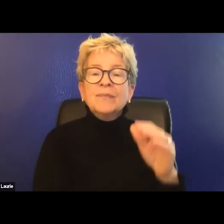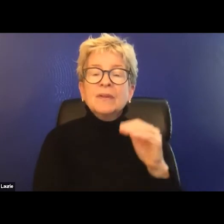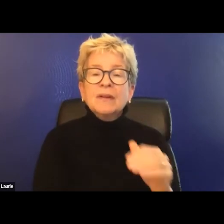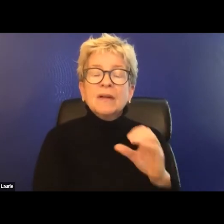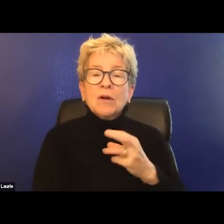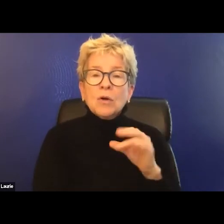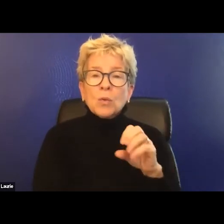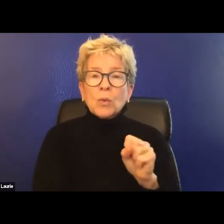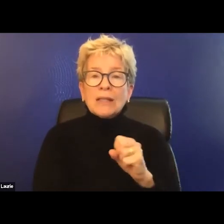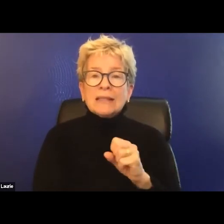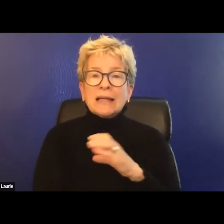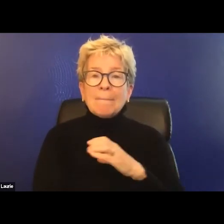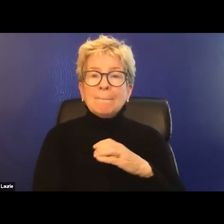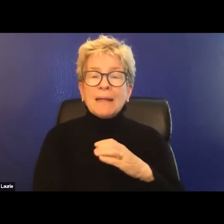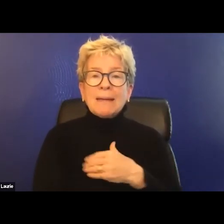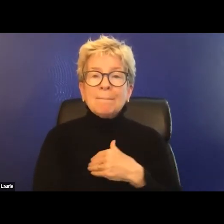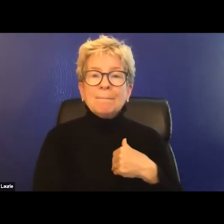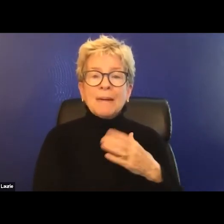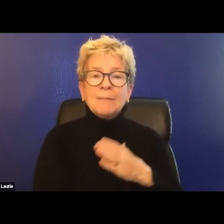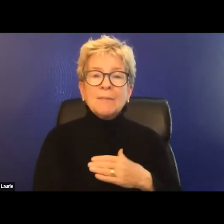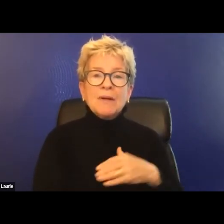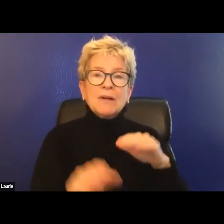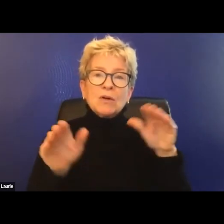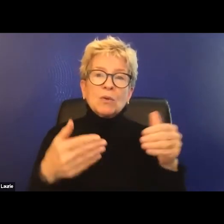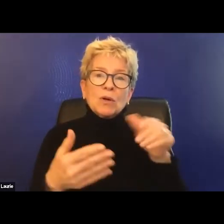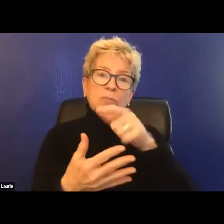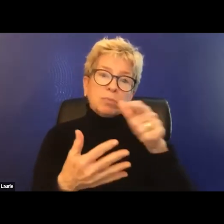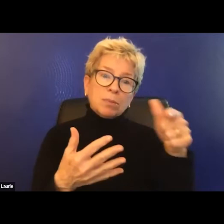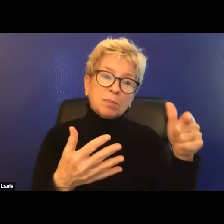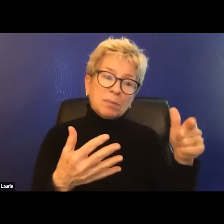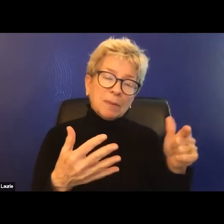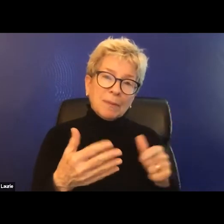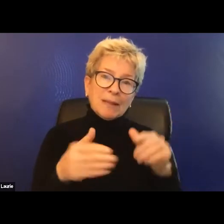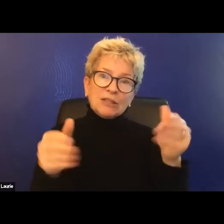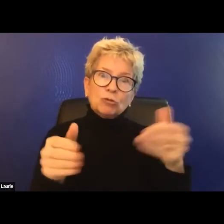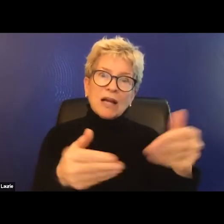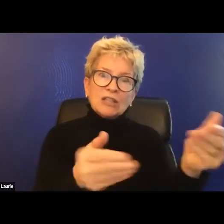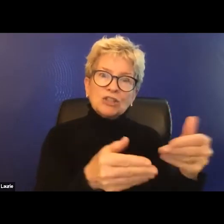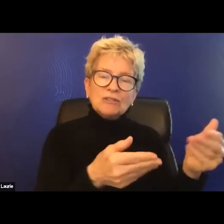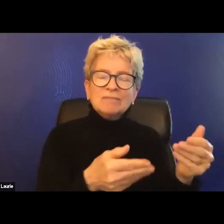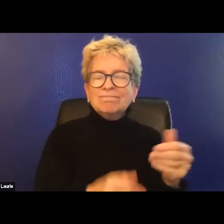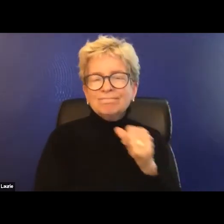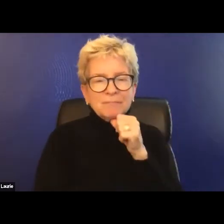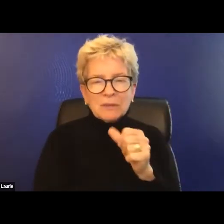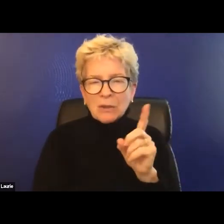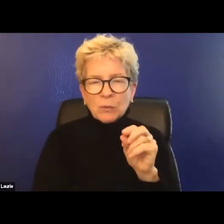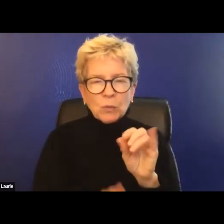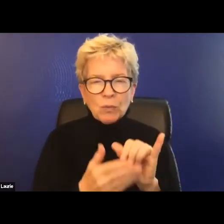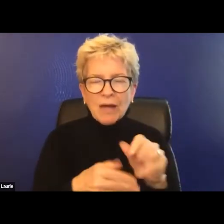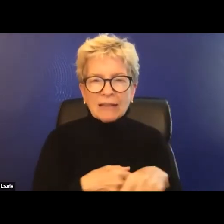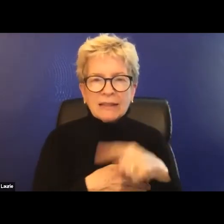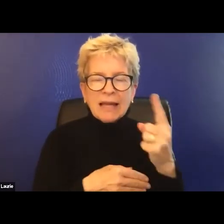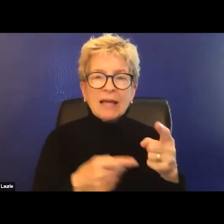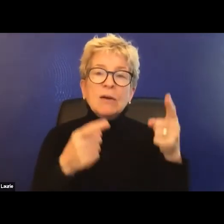members, we're not going to do the round the room introductions like we've done at the first couple meetings. So I'll just ask, when you raise your